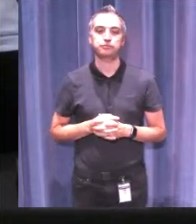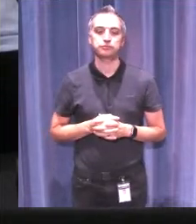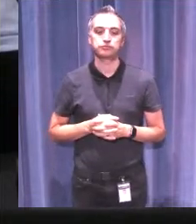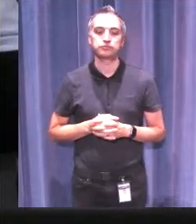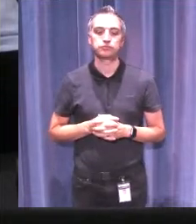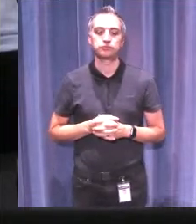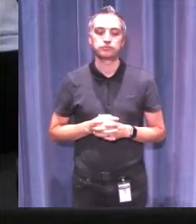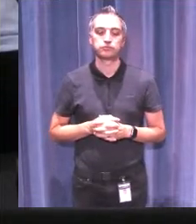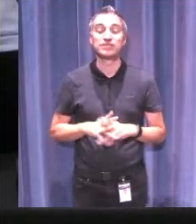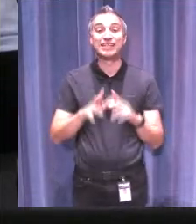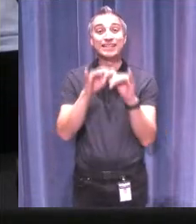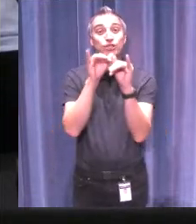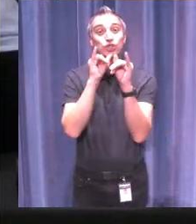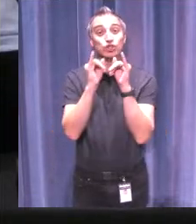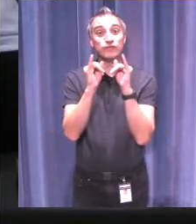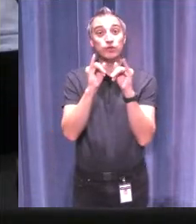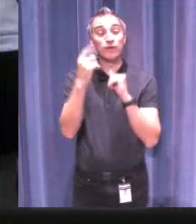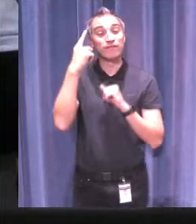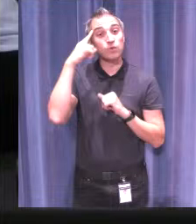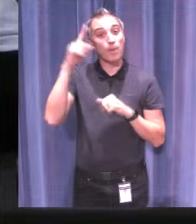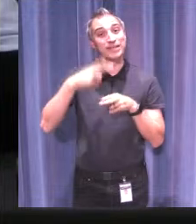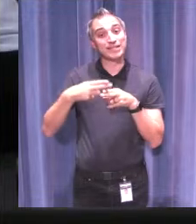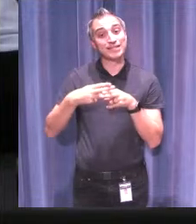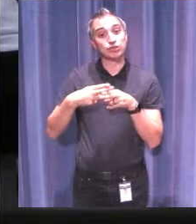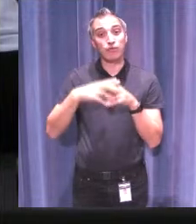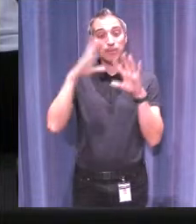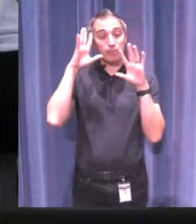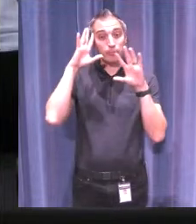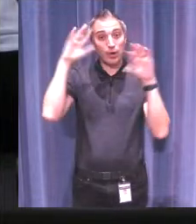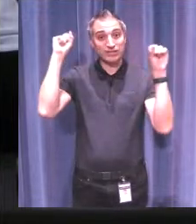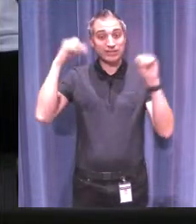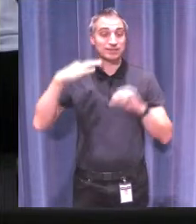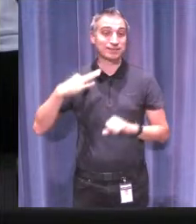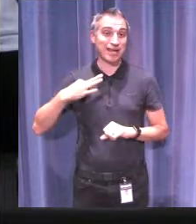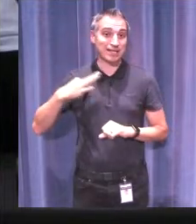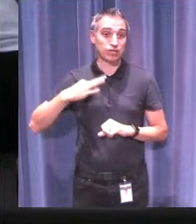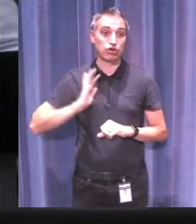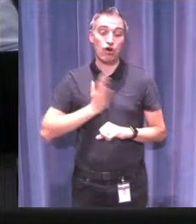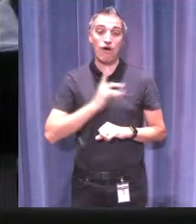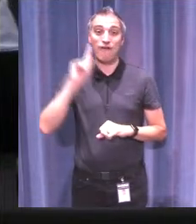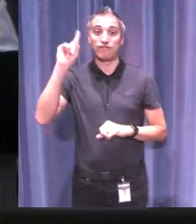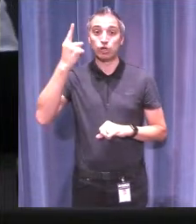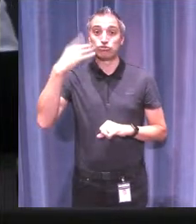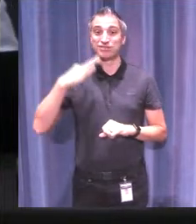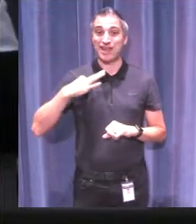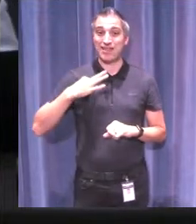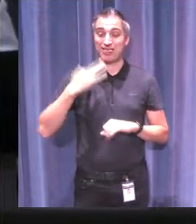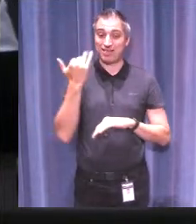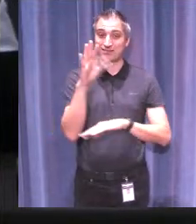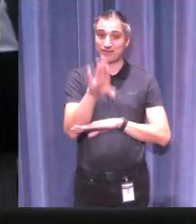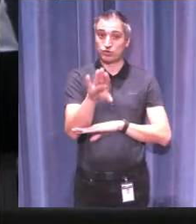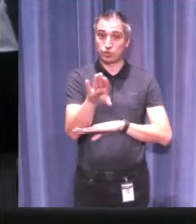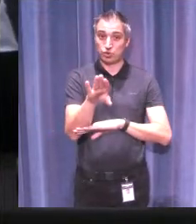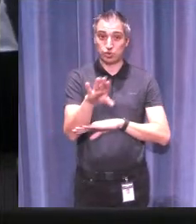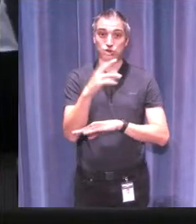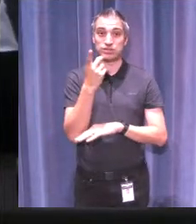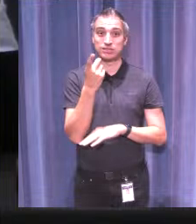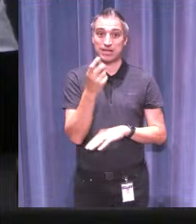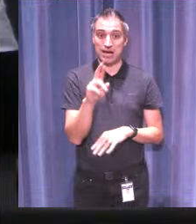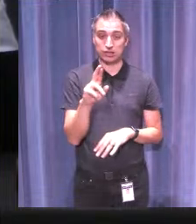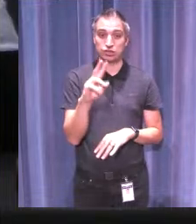The interview for interim president candidates. Our first candidate this afternoon is